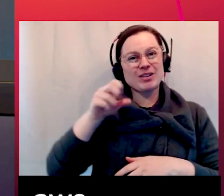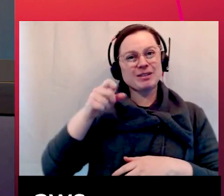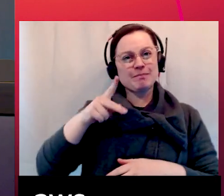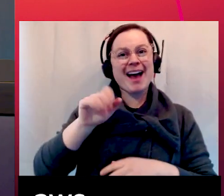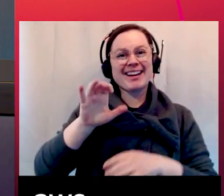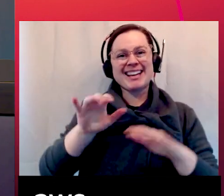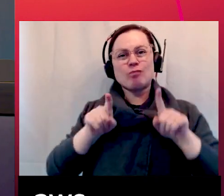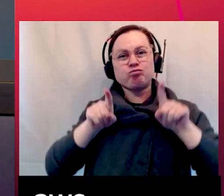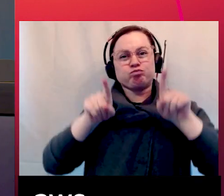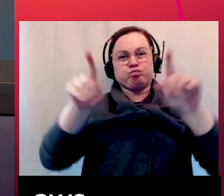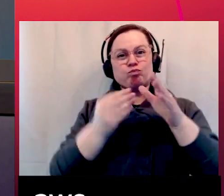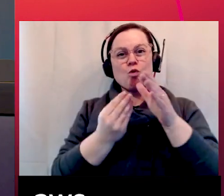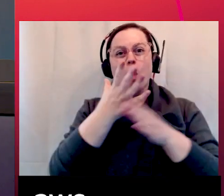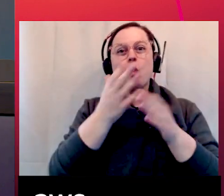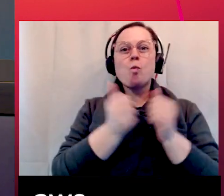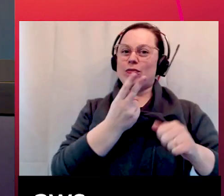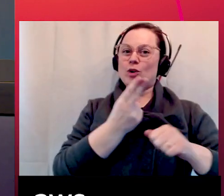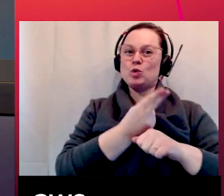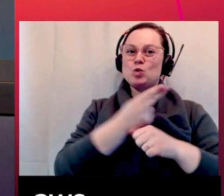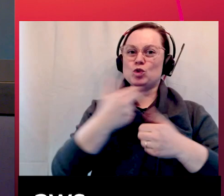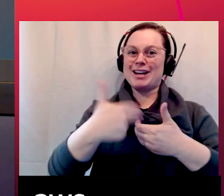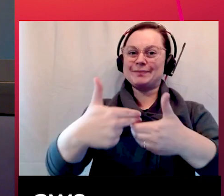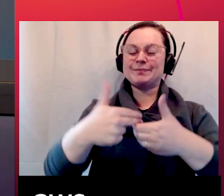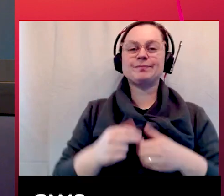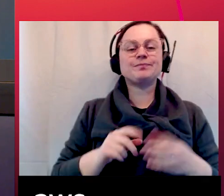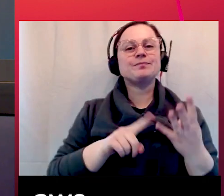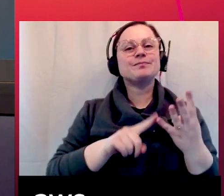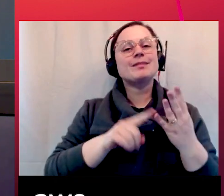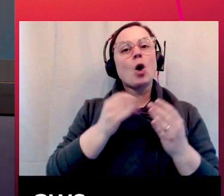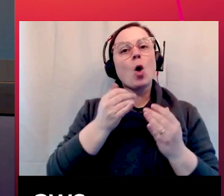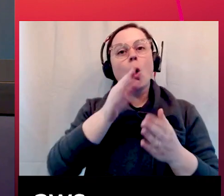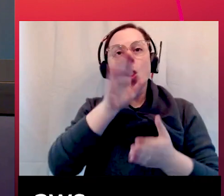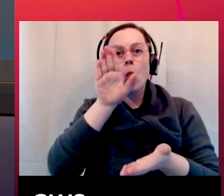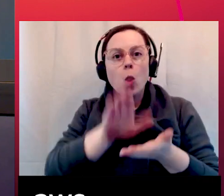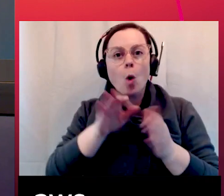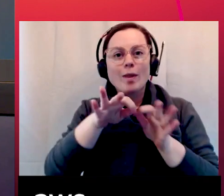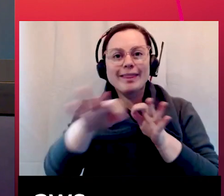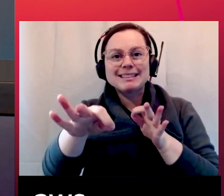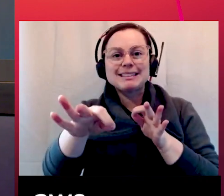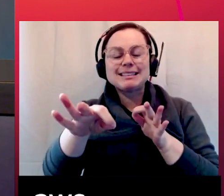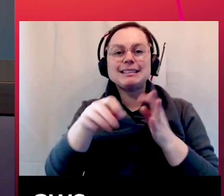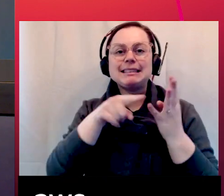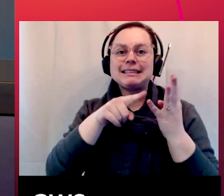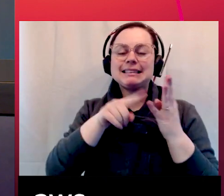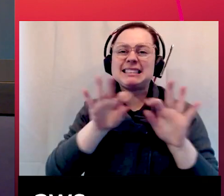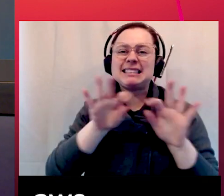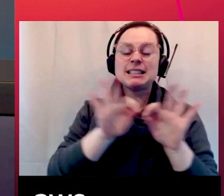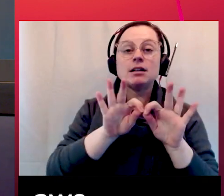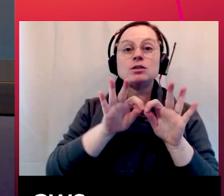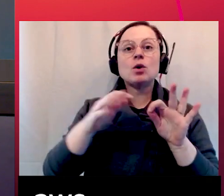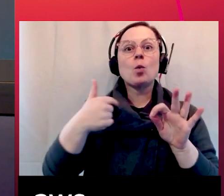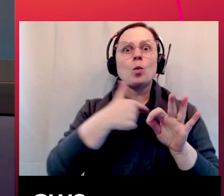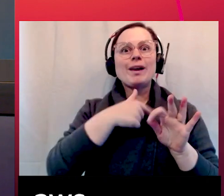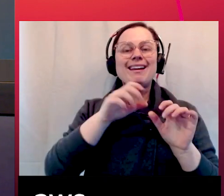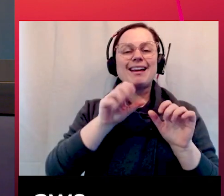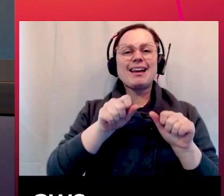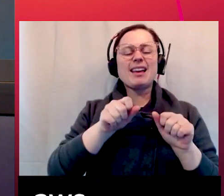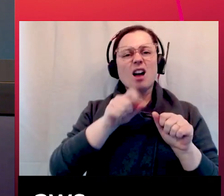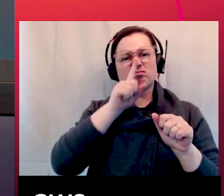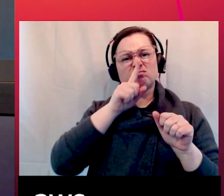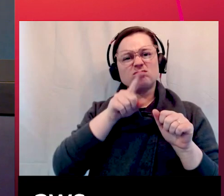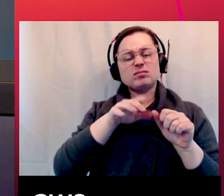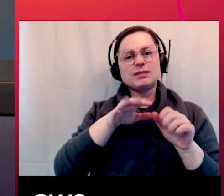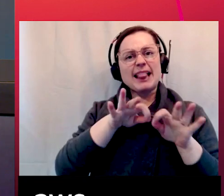The second is, really low latency. So, we can drive incredibly low latency to drive this